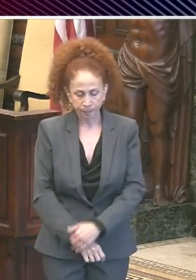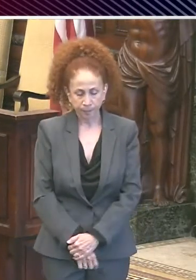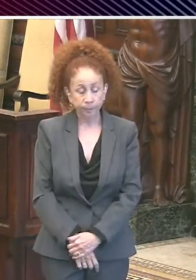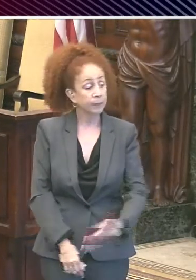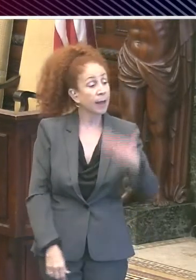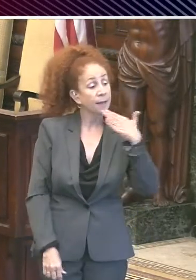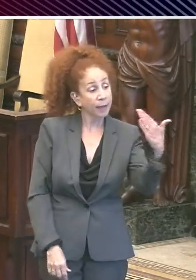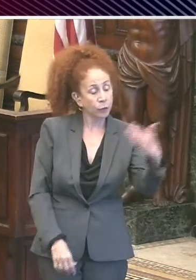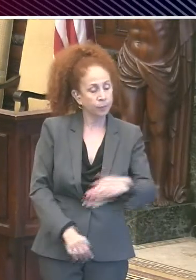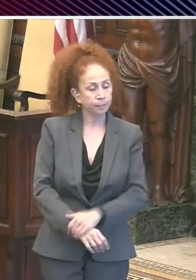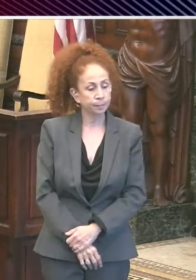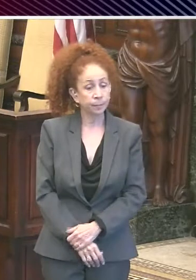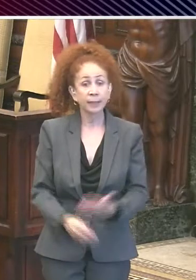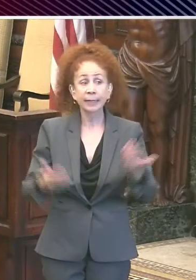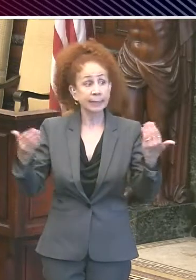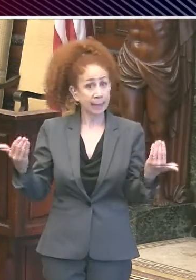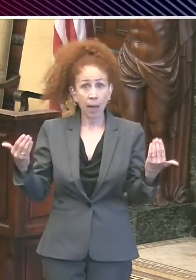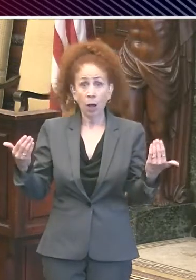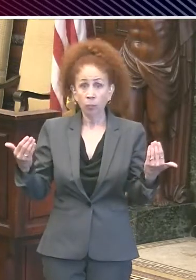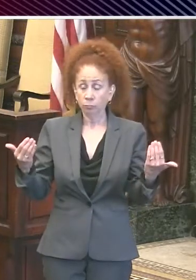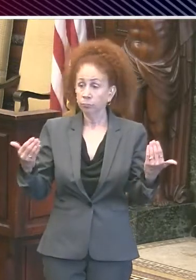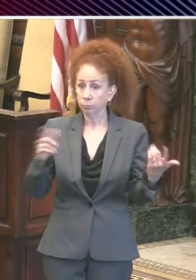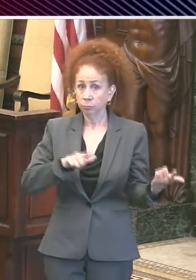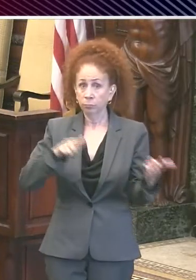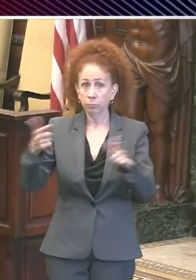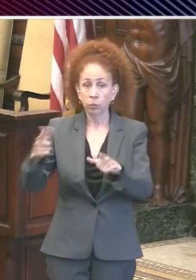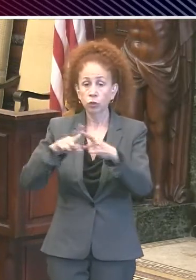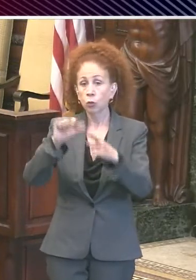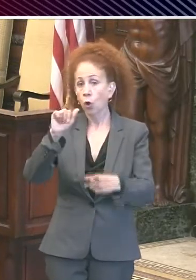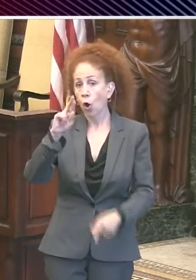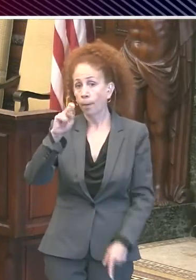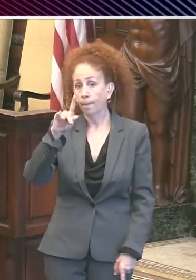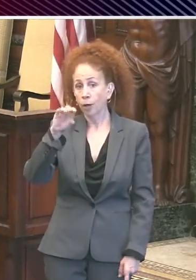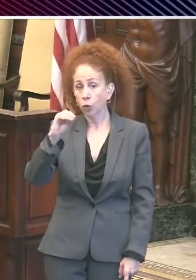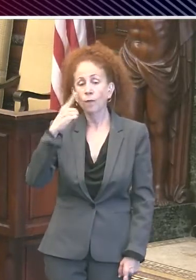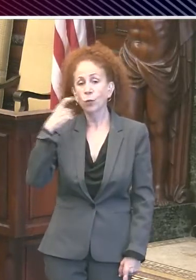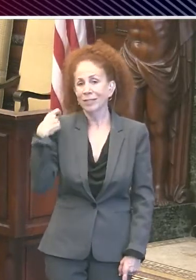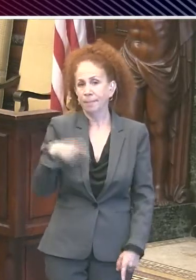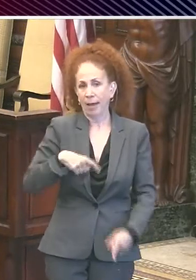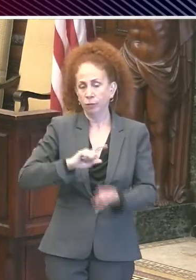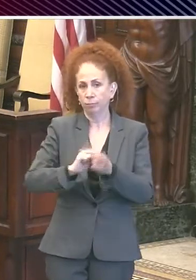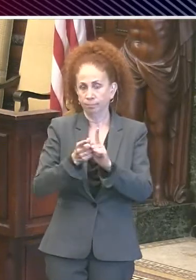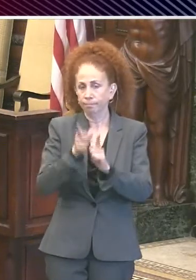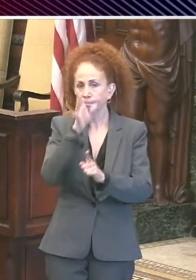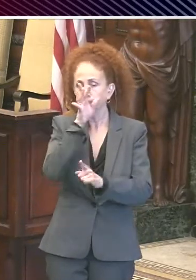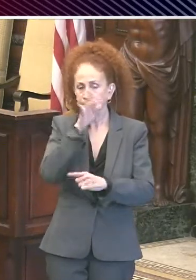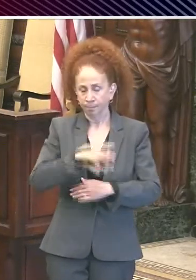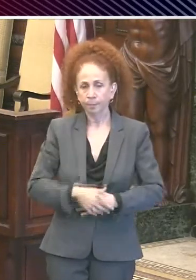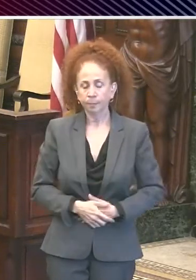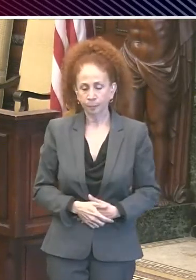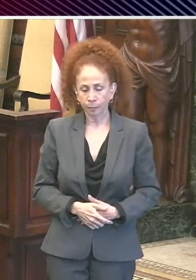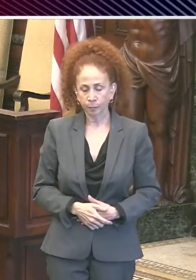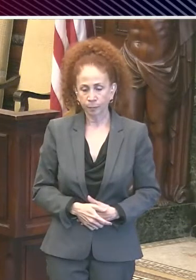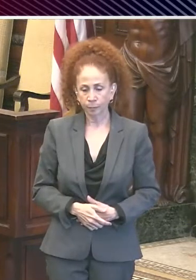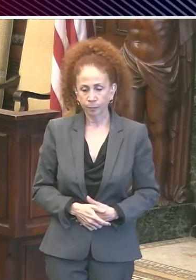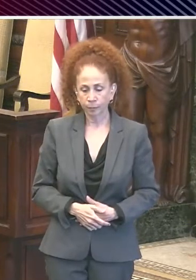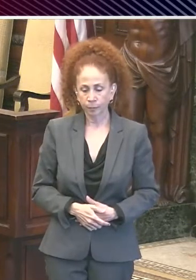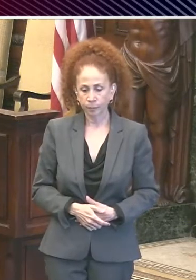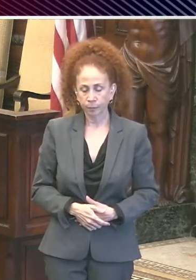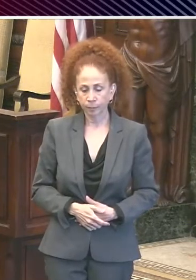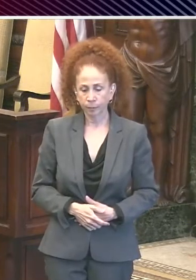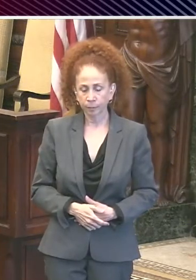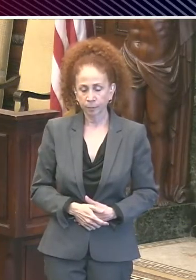Great. Thank you, Dr. Farley. We are now going to turn it over to Armando for the Spanish language translation of Dr.